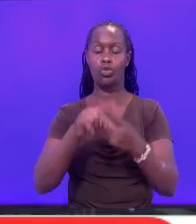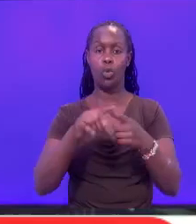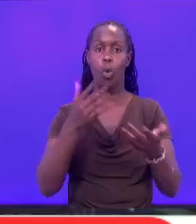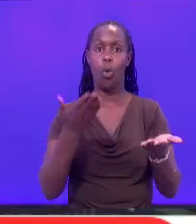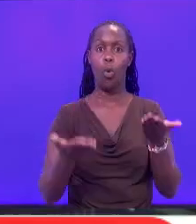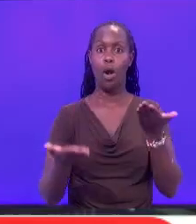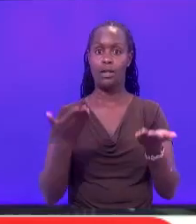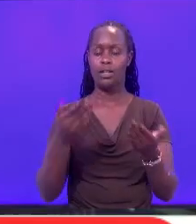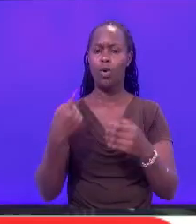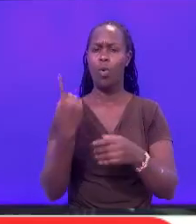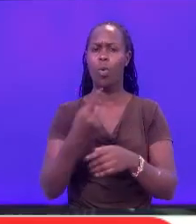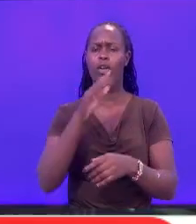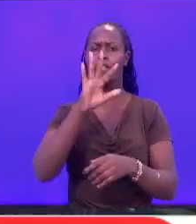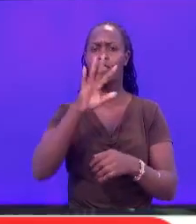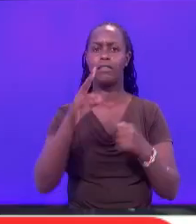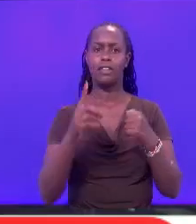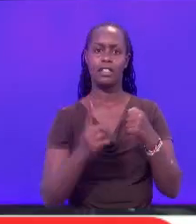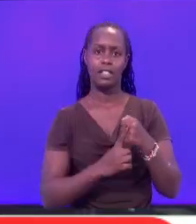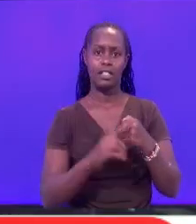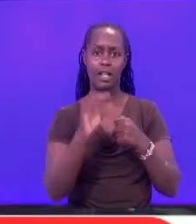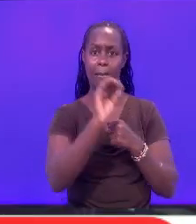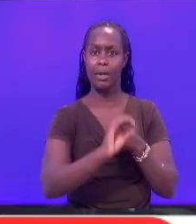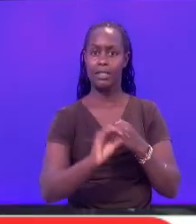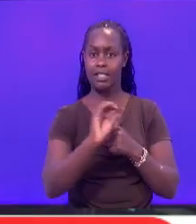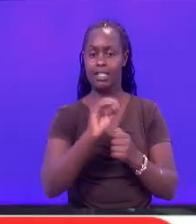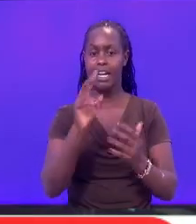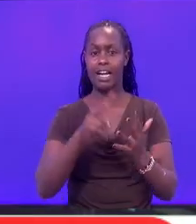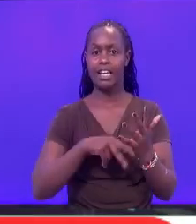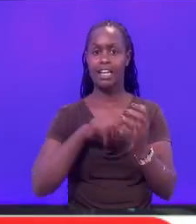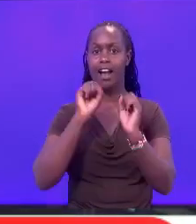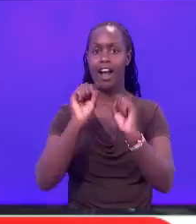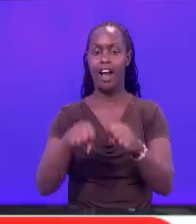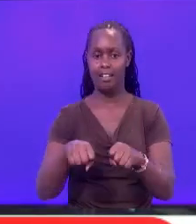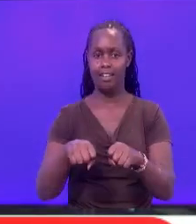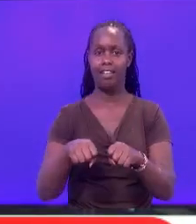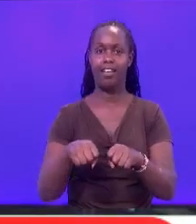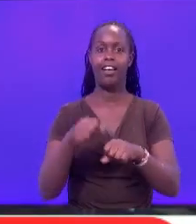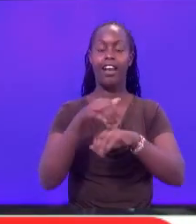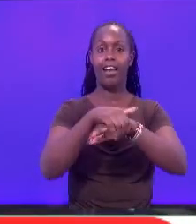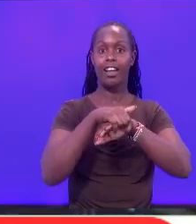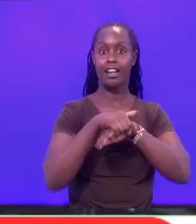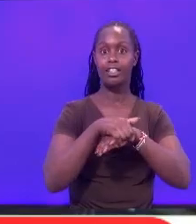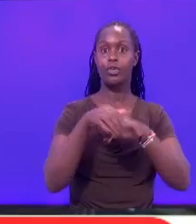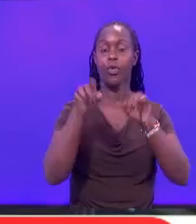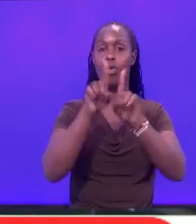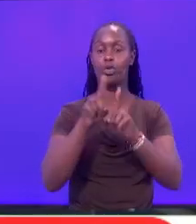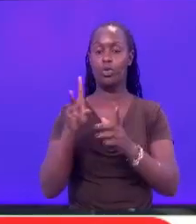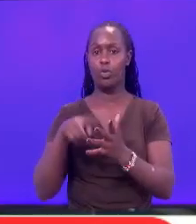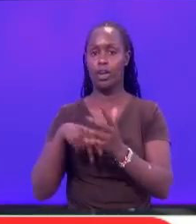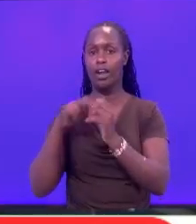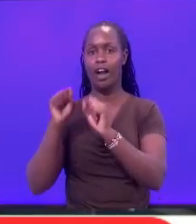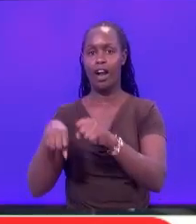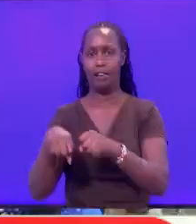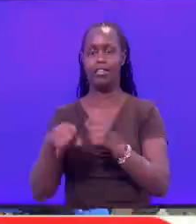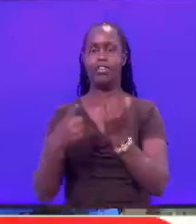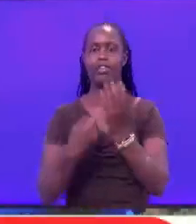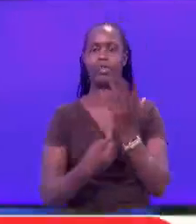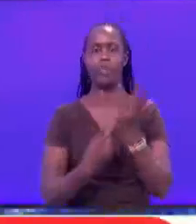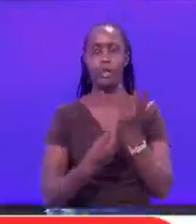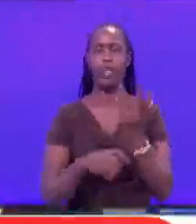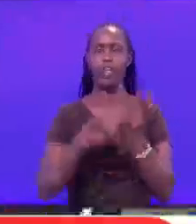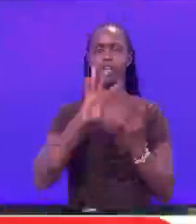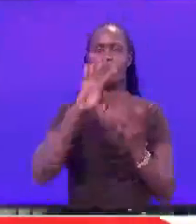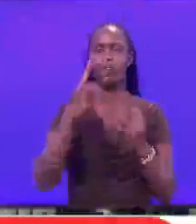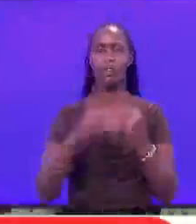56% and 46% could read a story in Kiswahili and English, respectively, as Andrin Kilimi tells us.